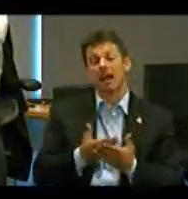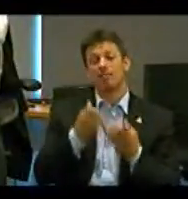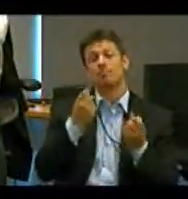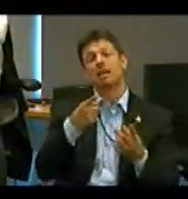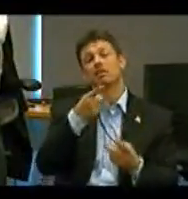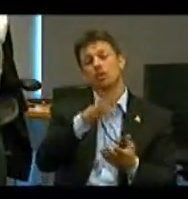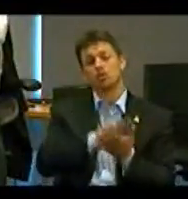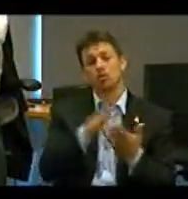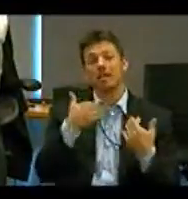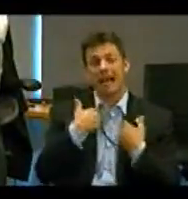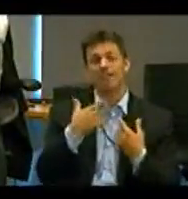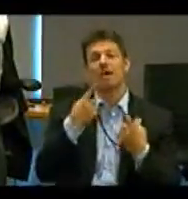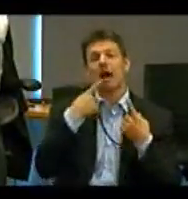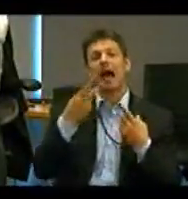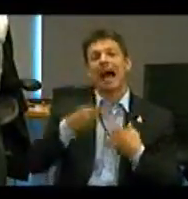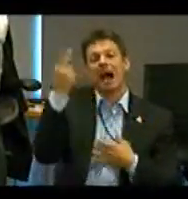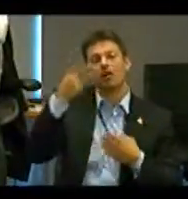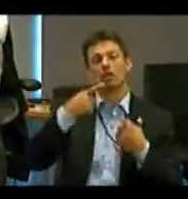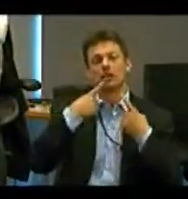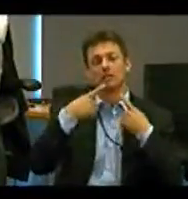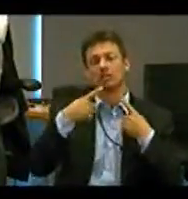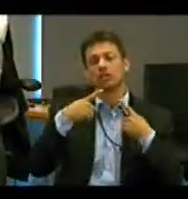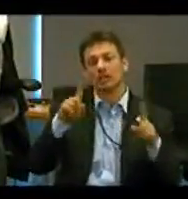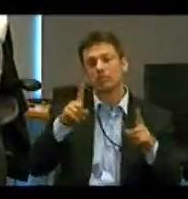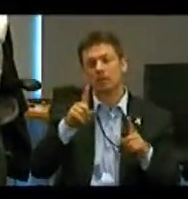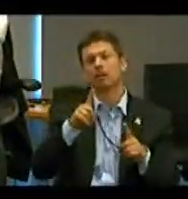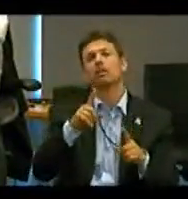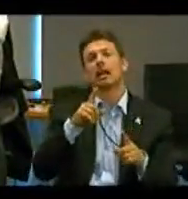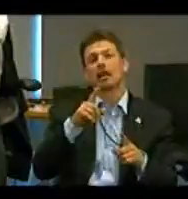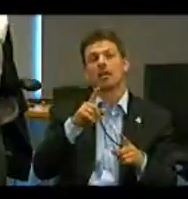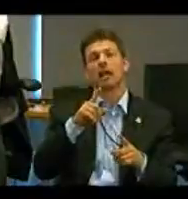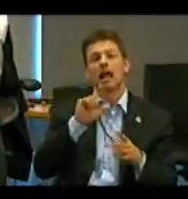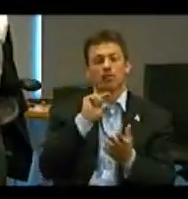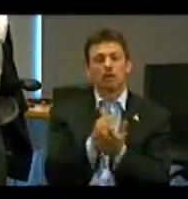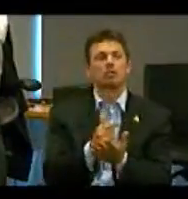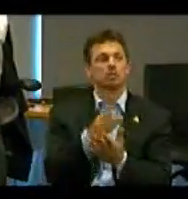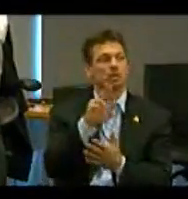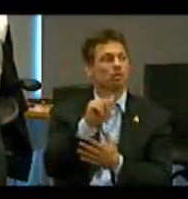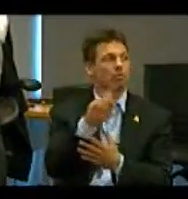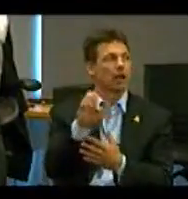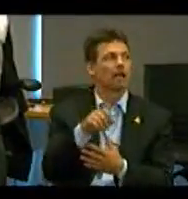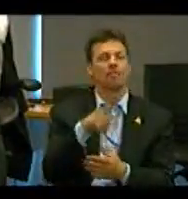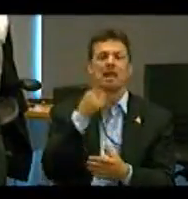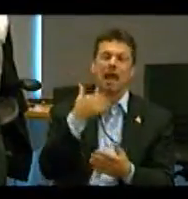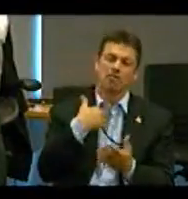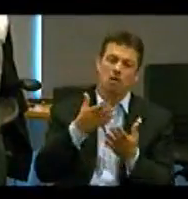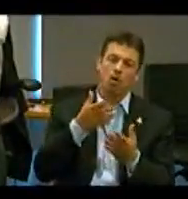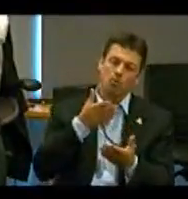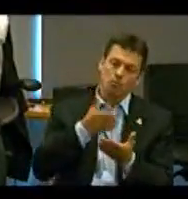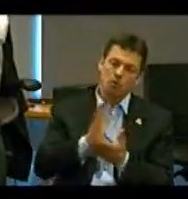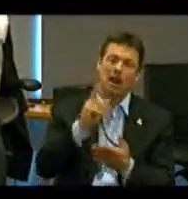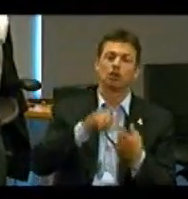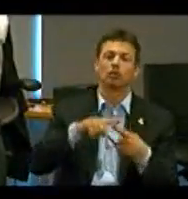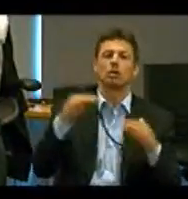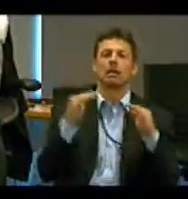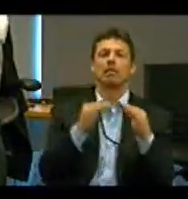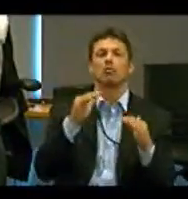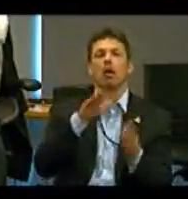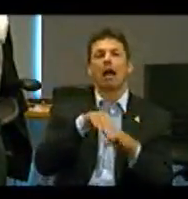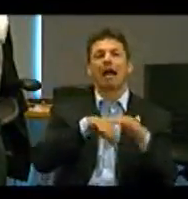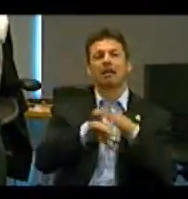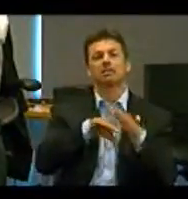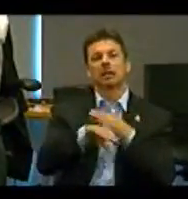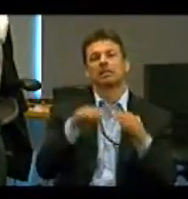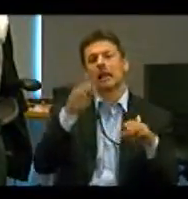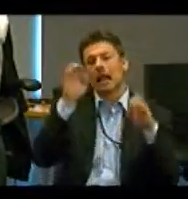graduation rates. Then it really behooves us to say, there's a right to equal access to educational opportunity.